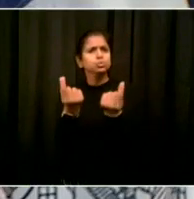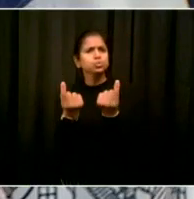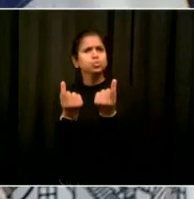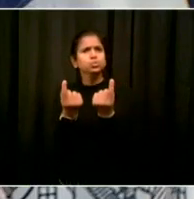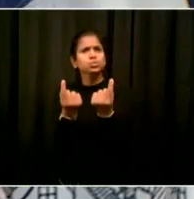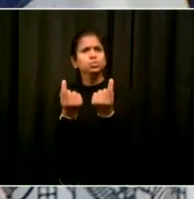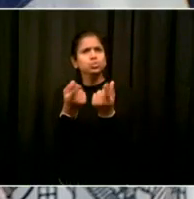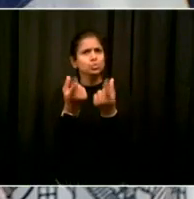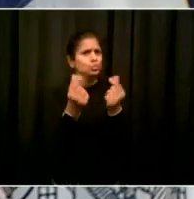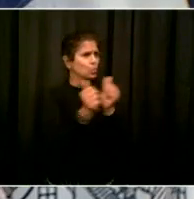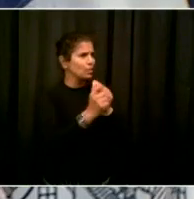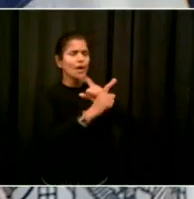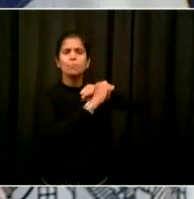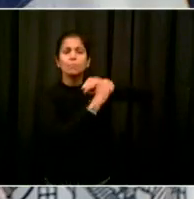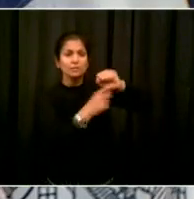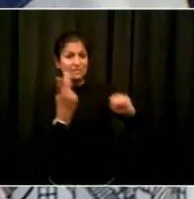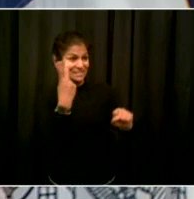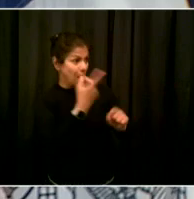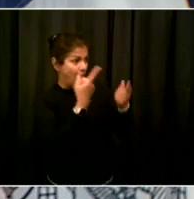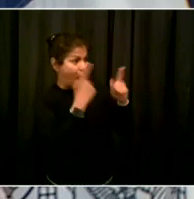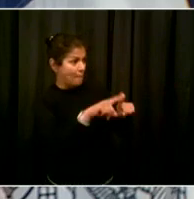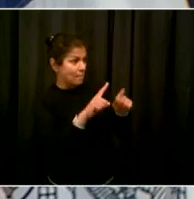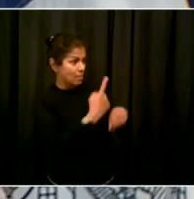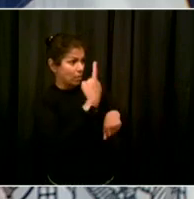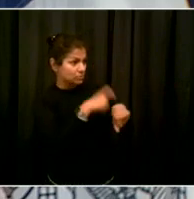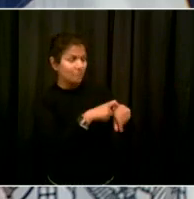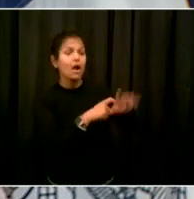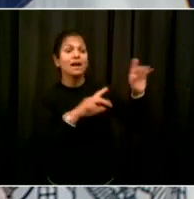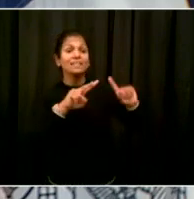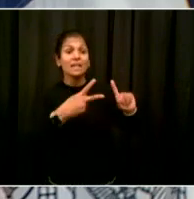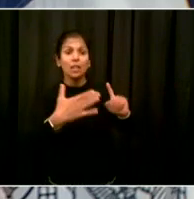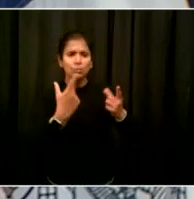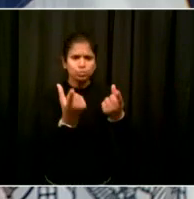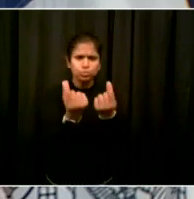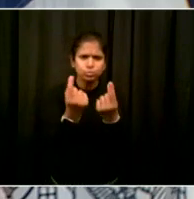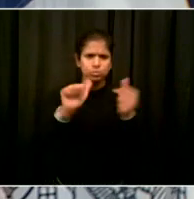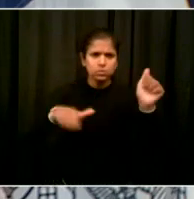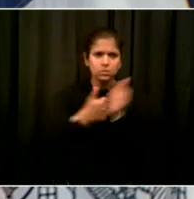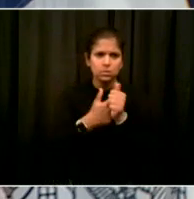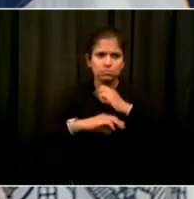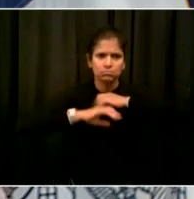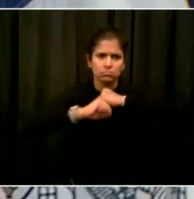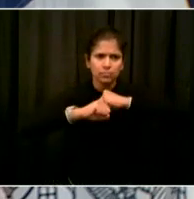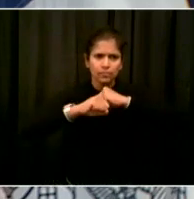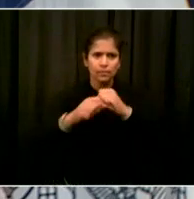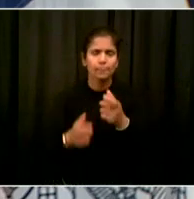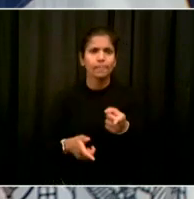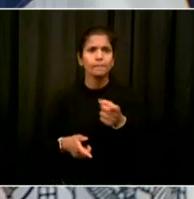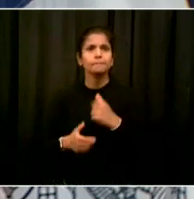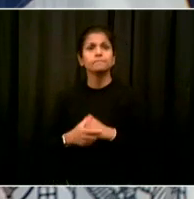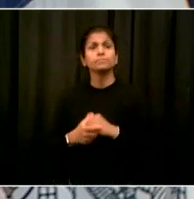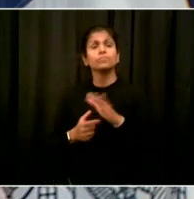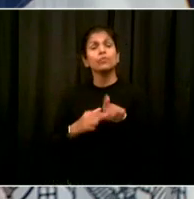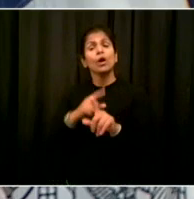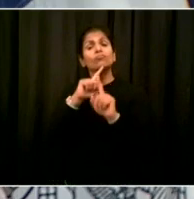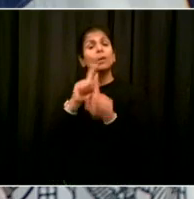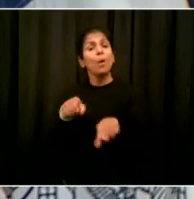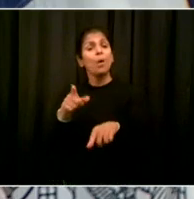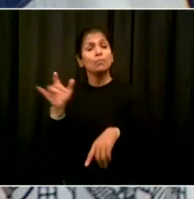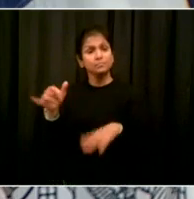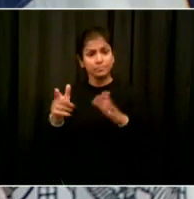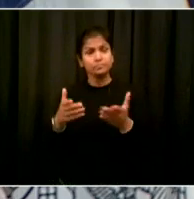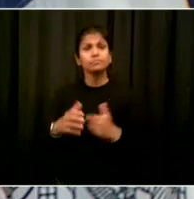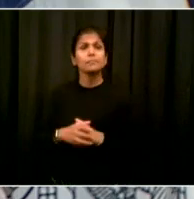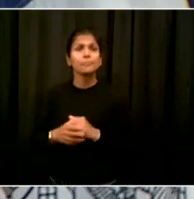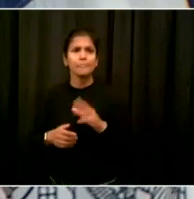Sean. New York City is blessed to have a very strong capacity to address cyber attacks.